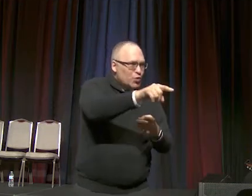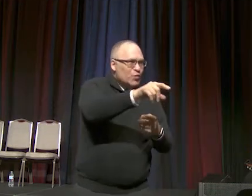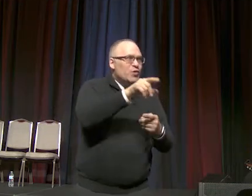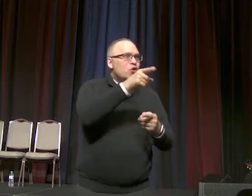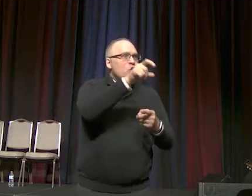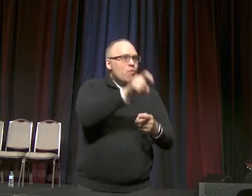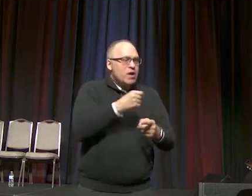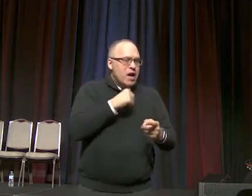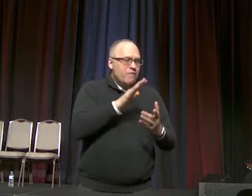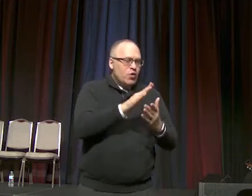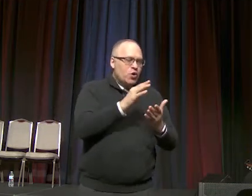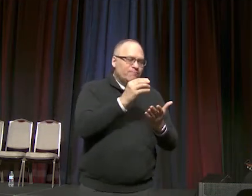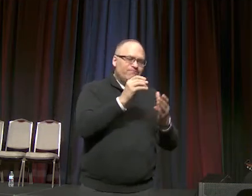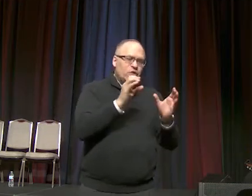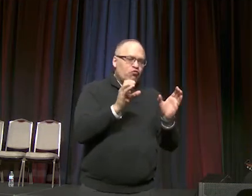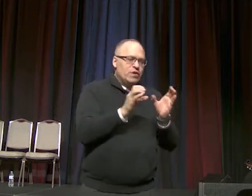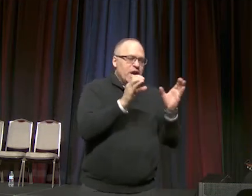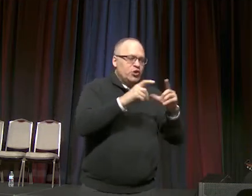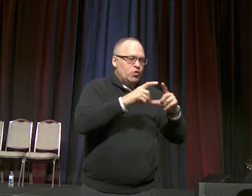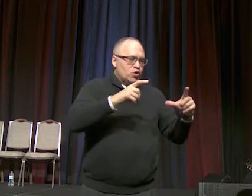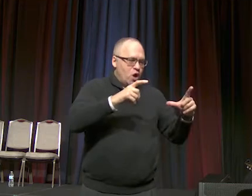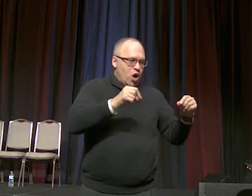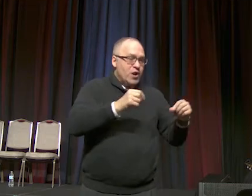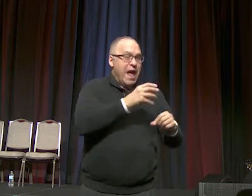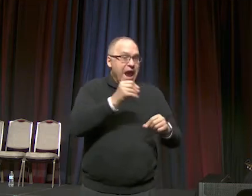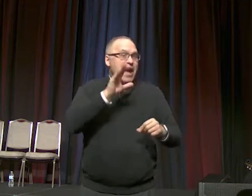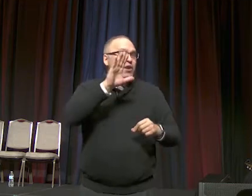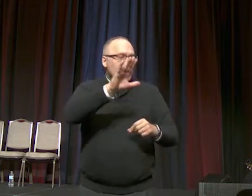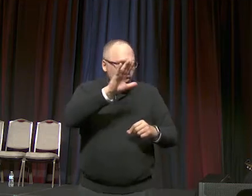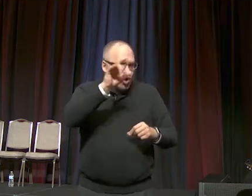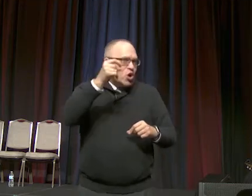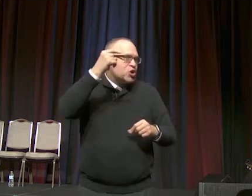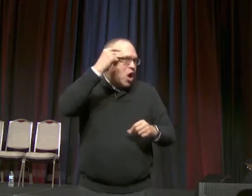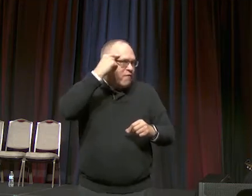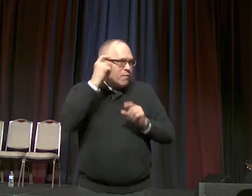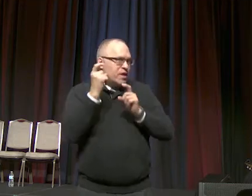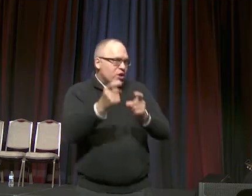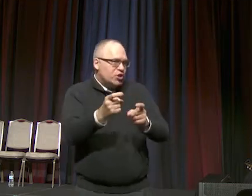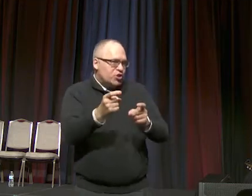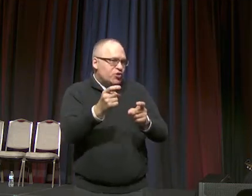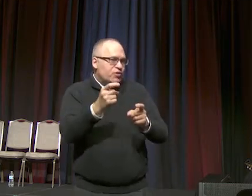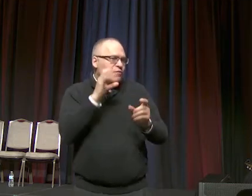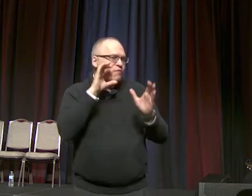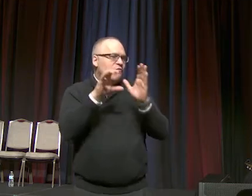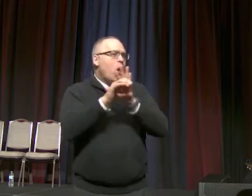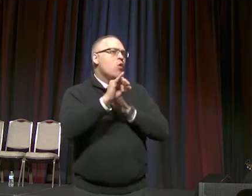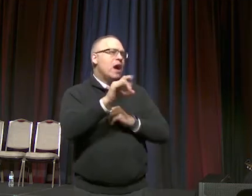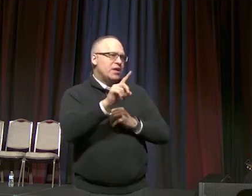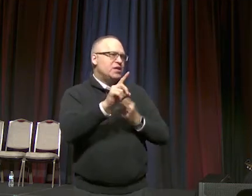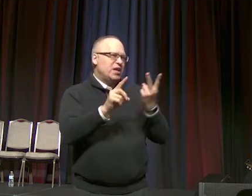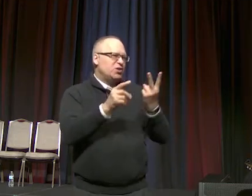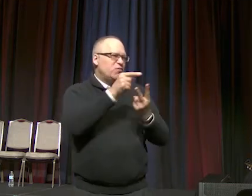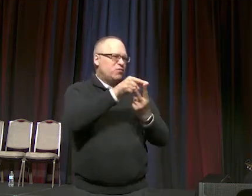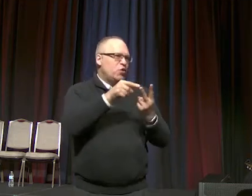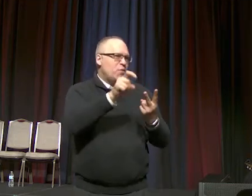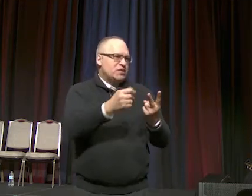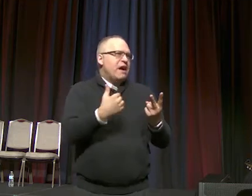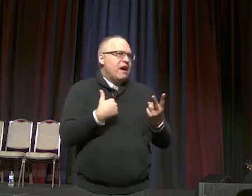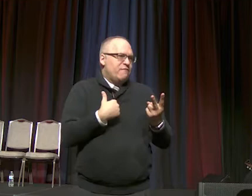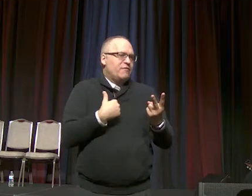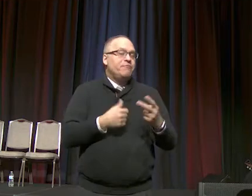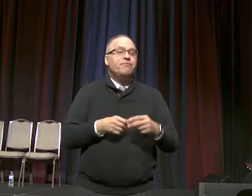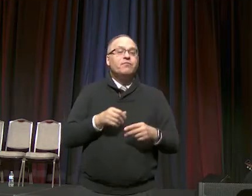your credential card and with your government-issued photo ID. As you enter the room, those of you who